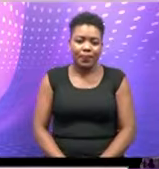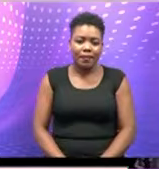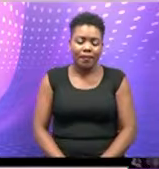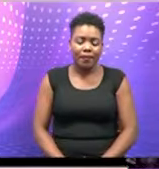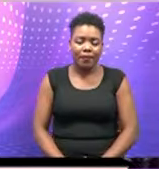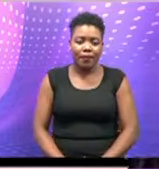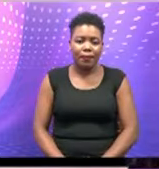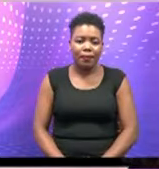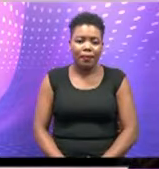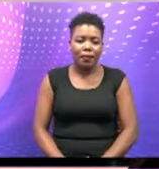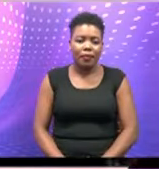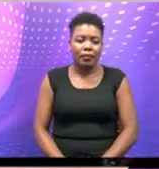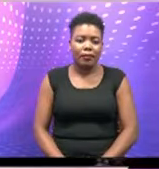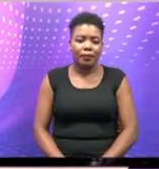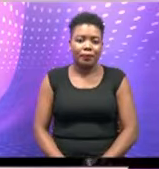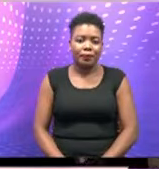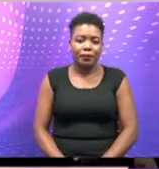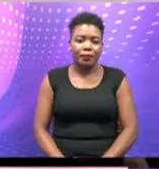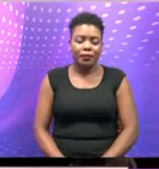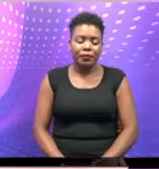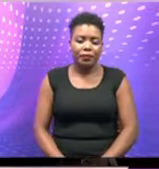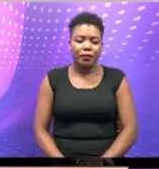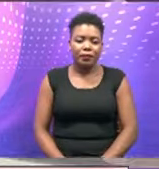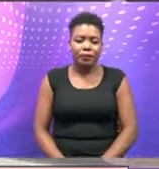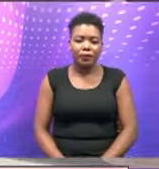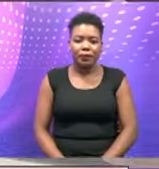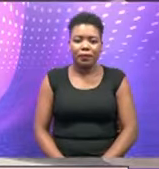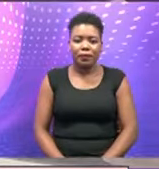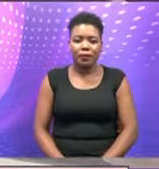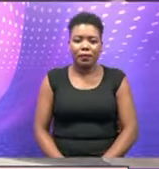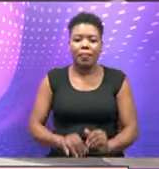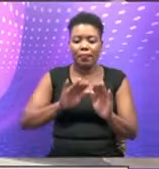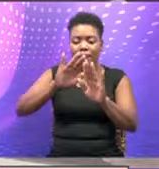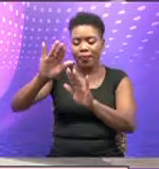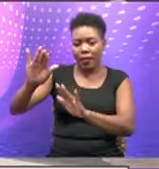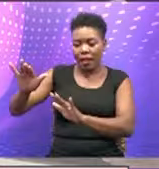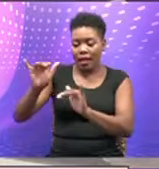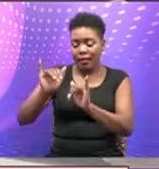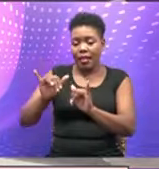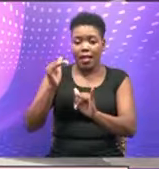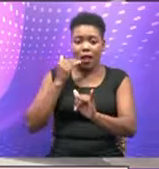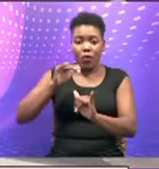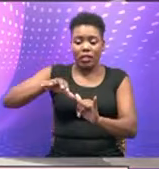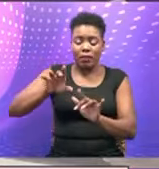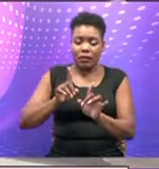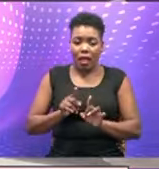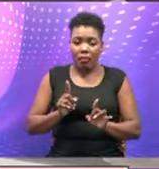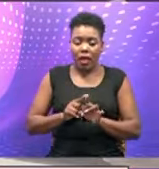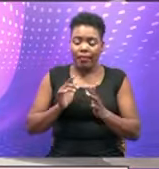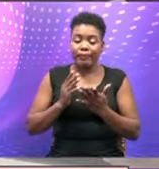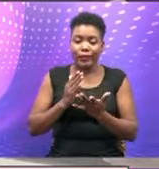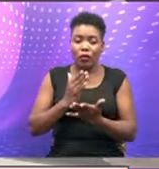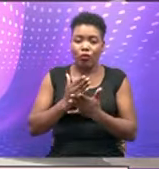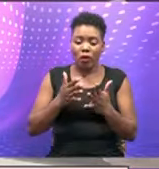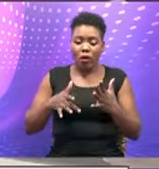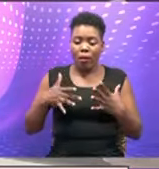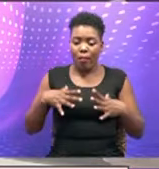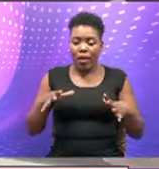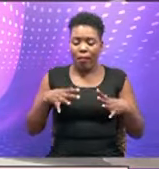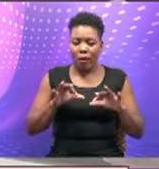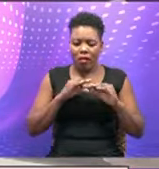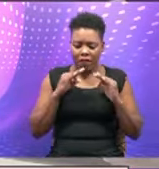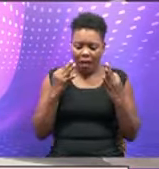Ramogi TV, Kogelo, Seya County. Podmane County, Noma Seya, en Kanyonilit kod kuyo kwa ko familia